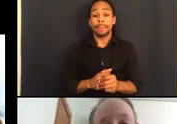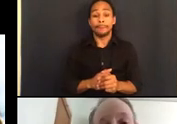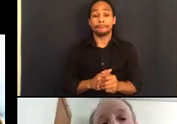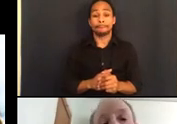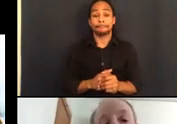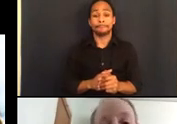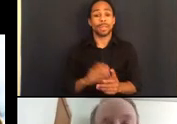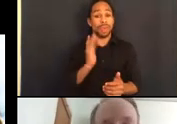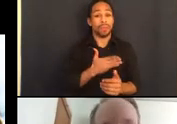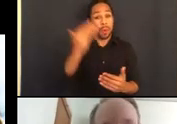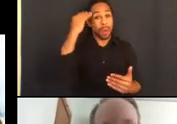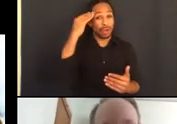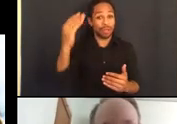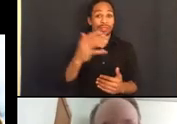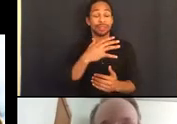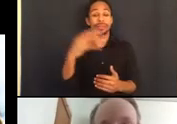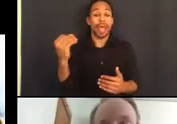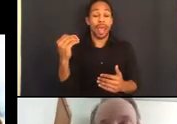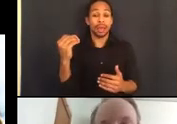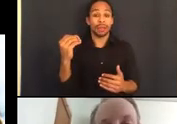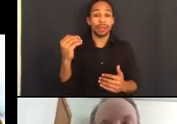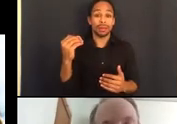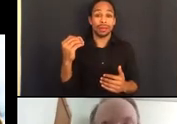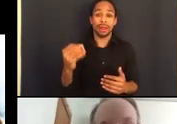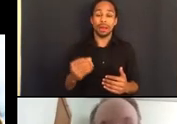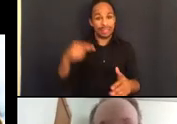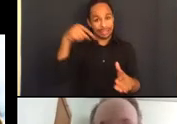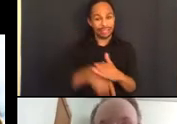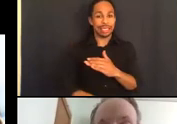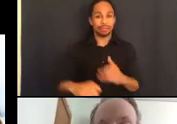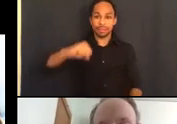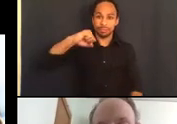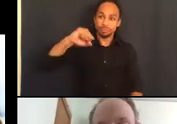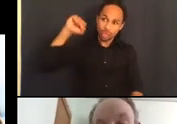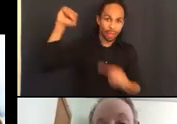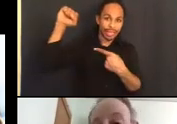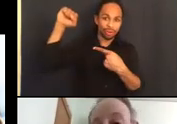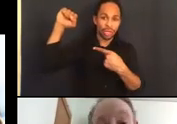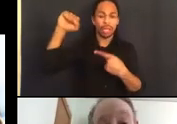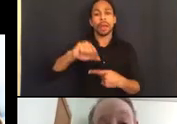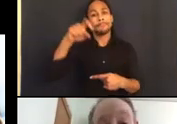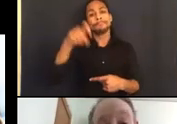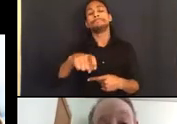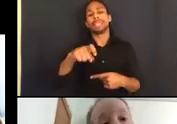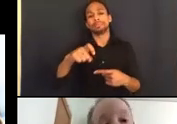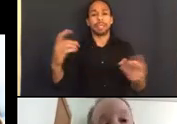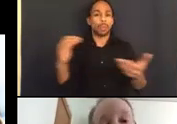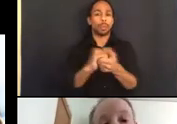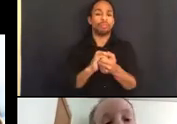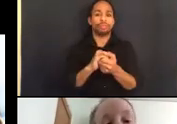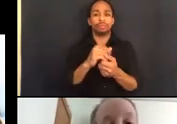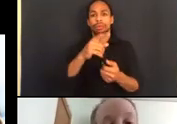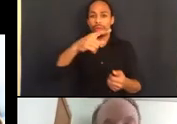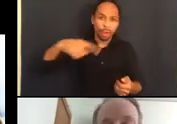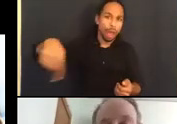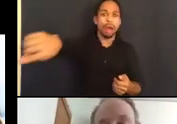our profoundest and most sincere solidarity must lie with those most impacted and upon whom all of our lives depend. And